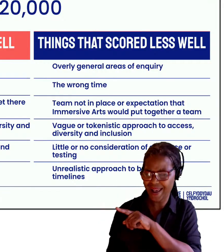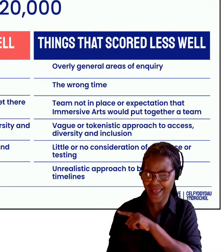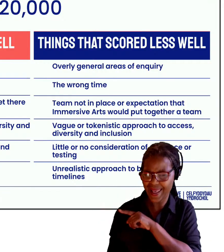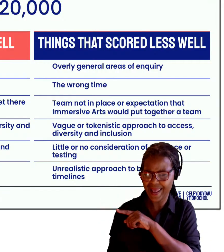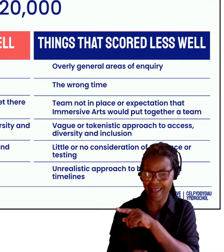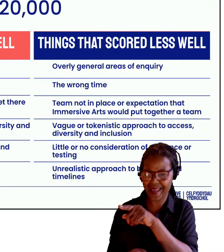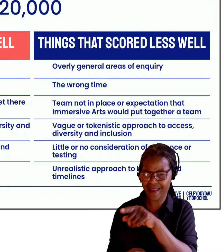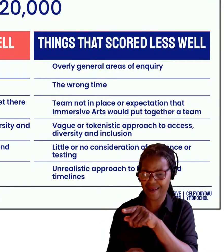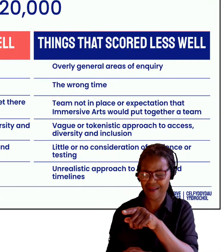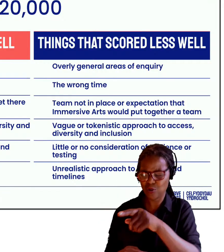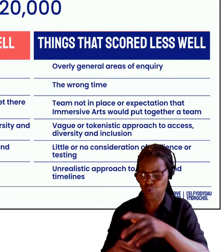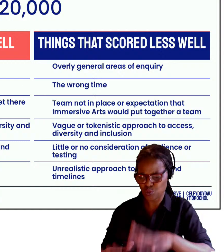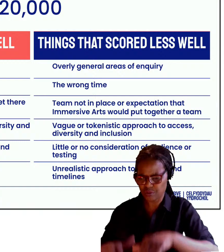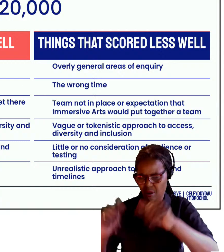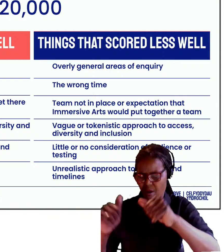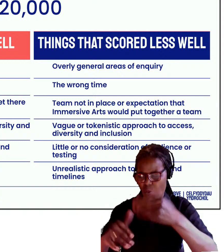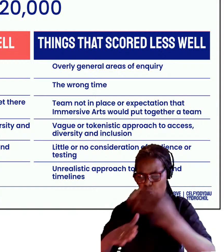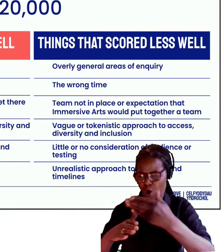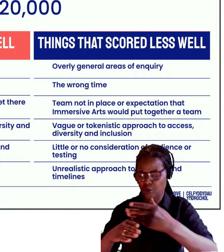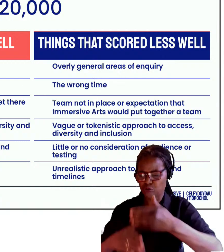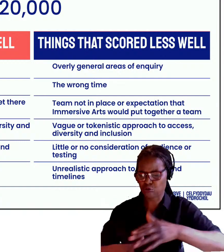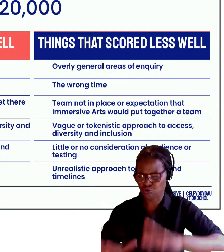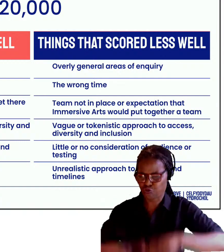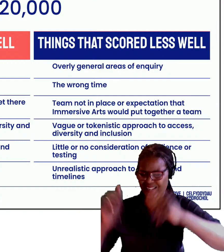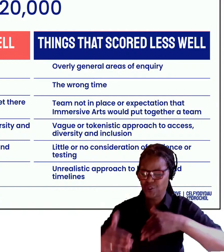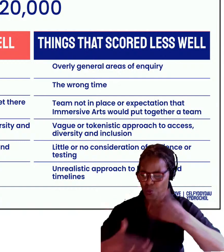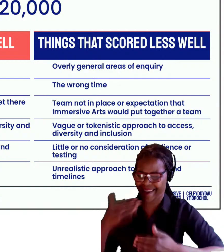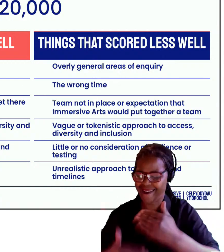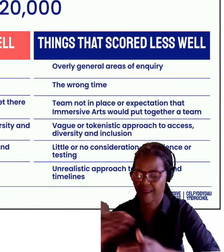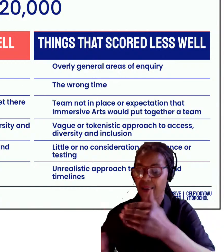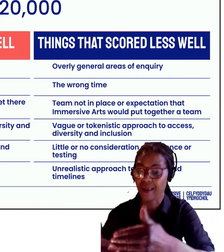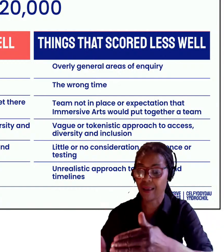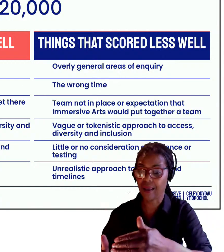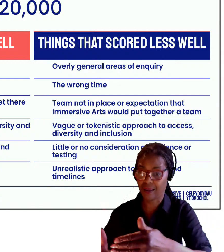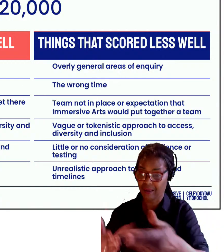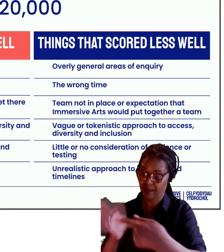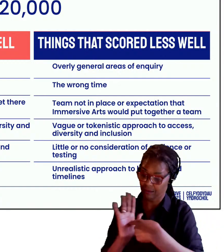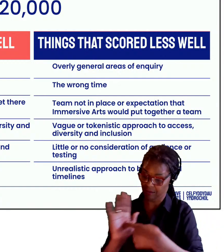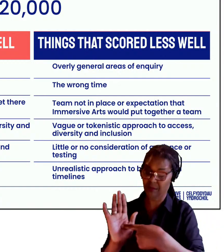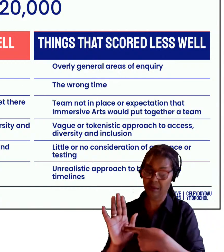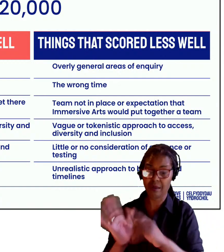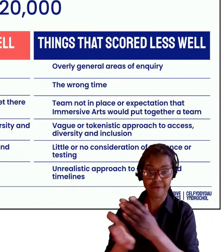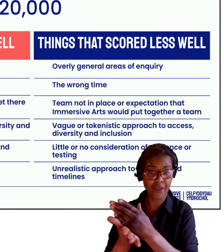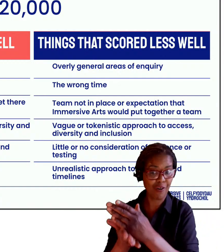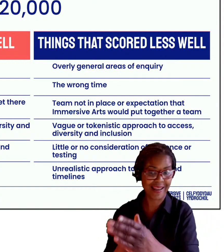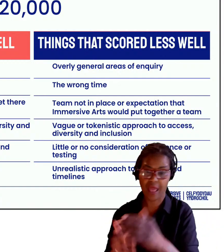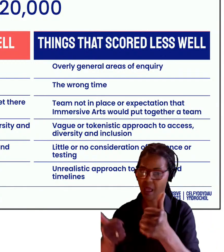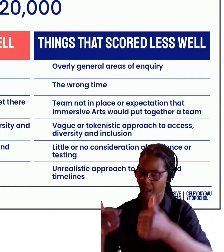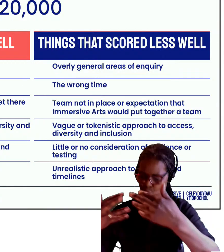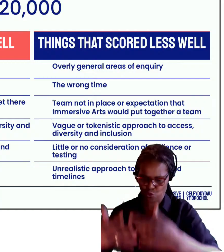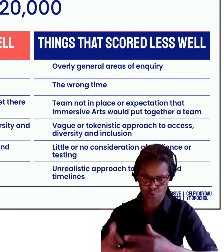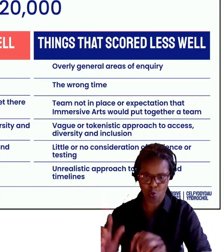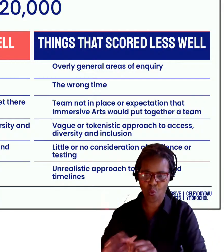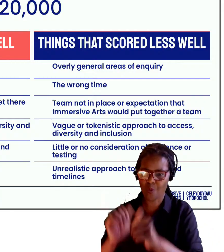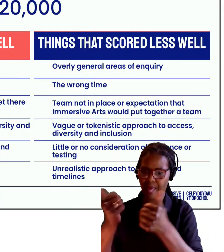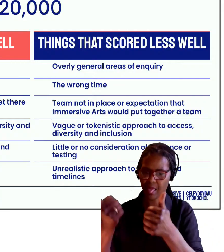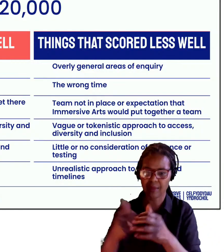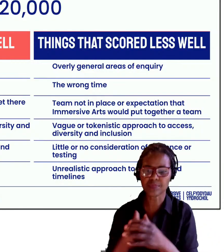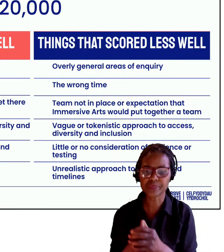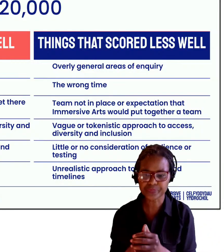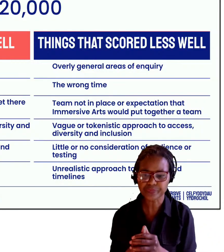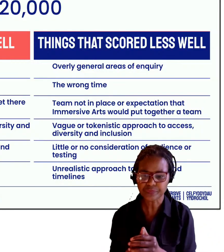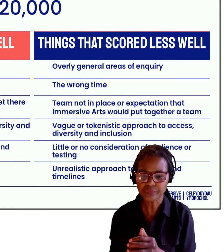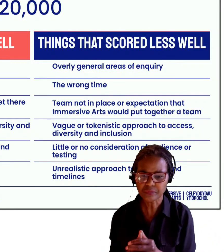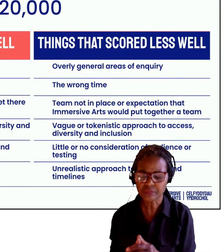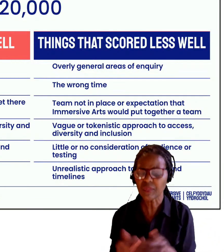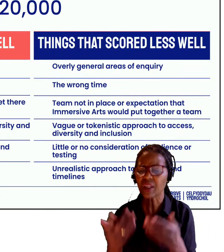away. Whereas ideas that felt vague, general, generic or derivative, they were unlikely to